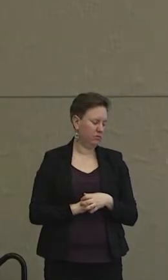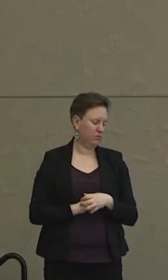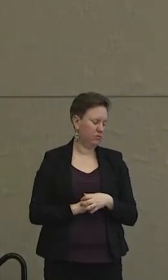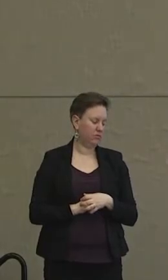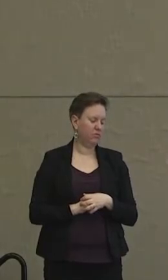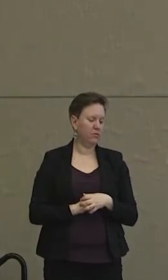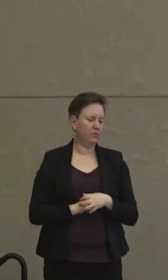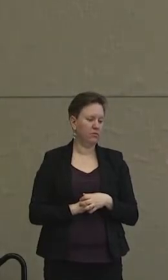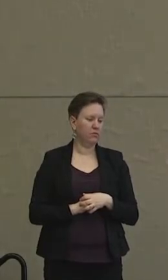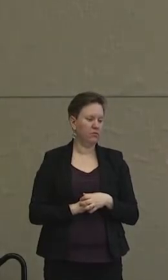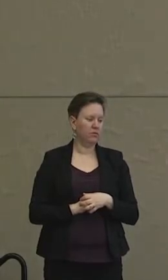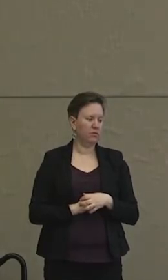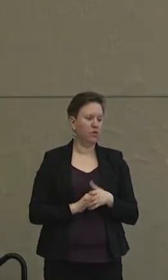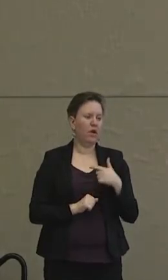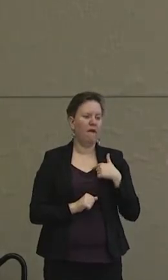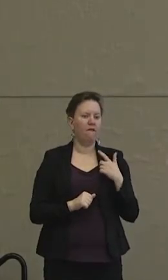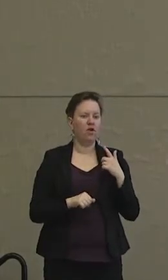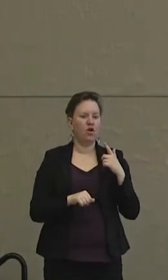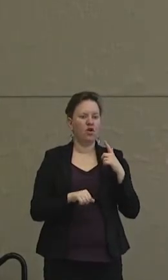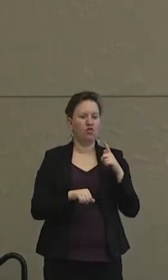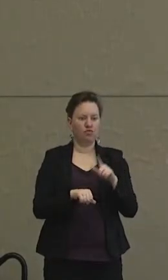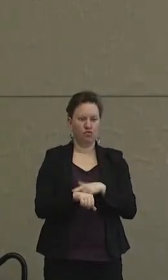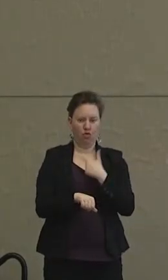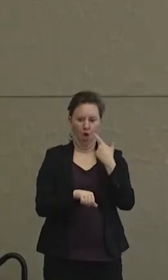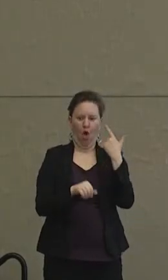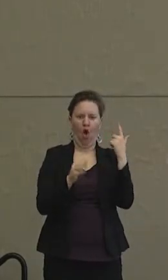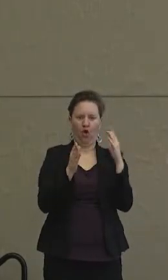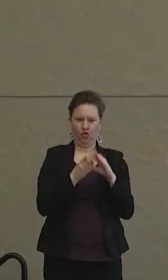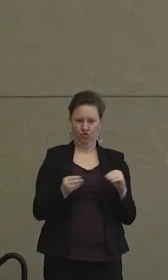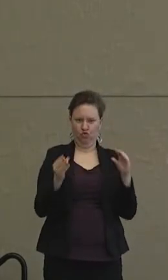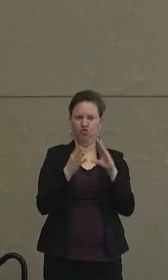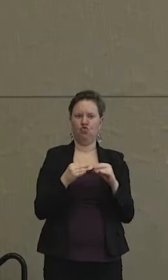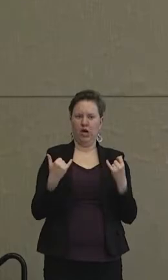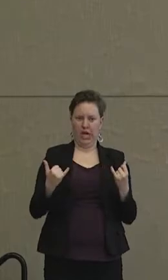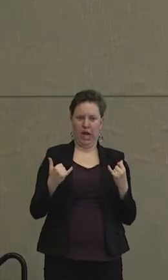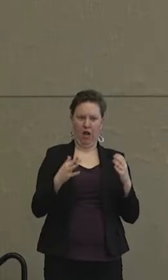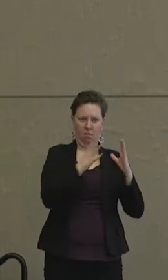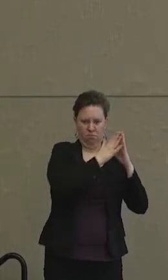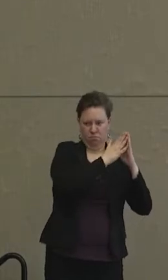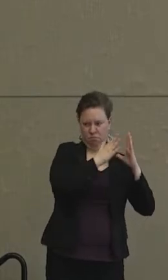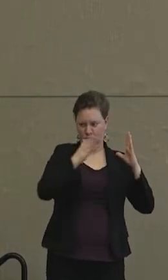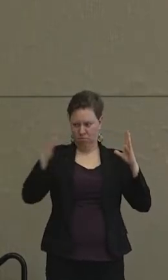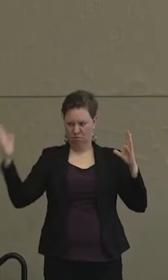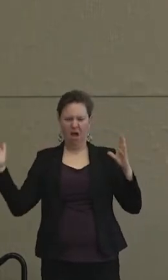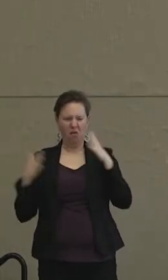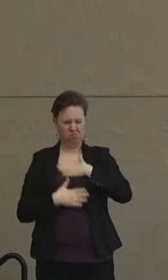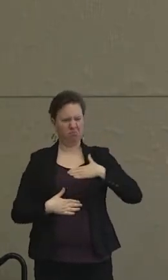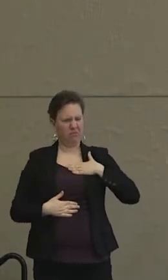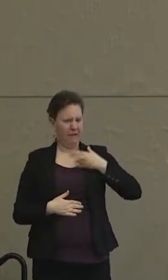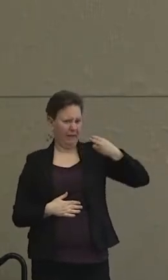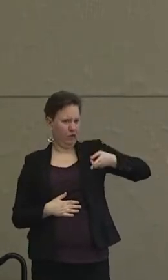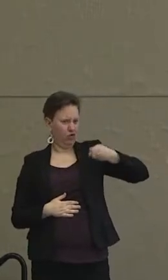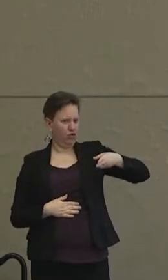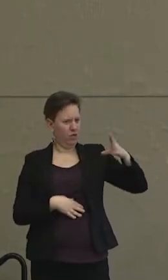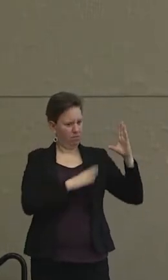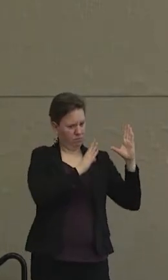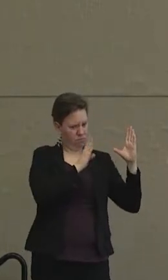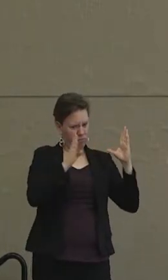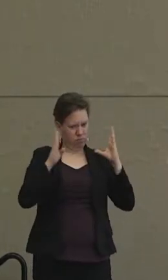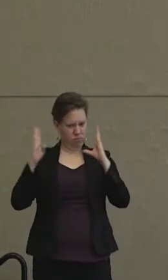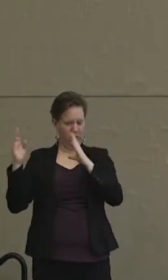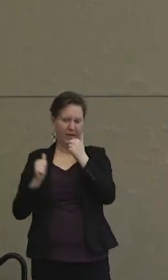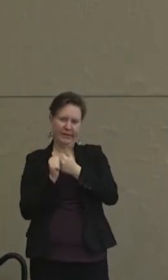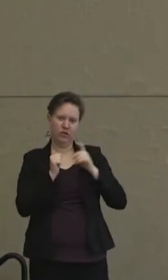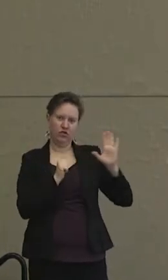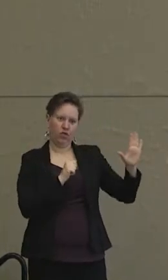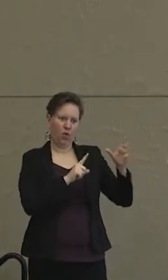So we have the long story now. That's really good. I appreciate the history. I also appreciate sort of each of your